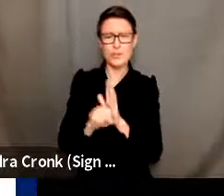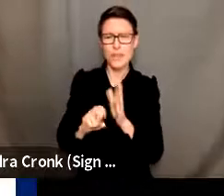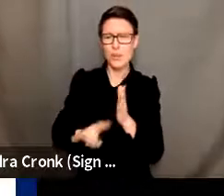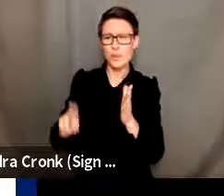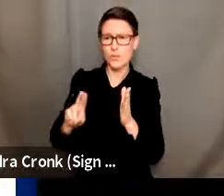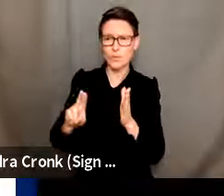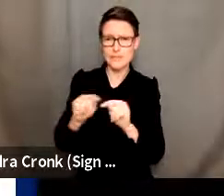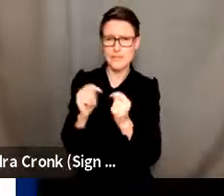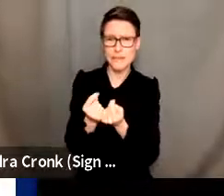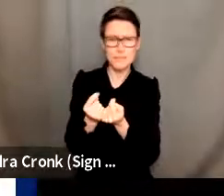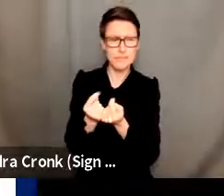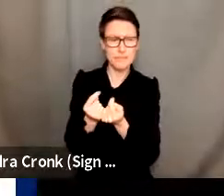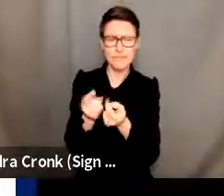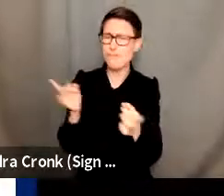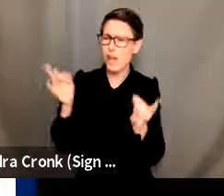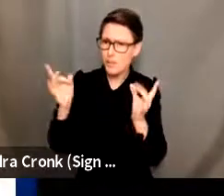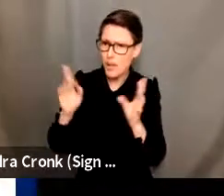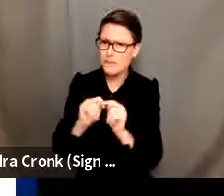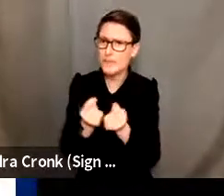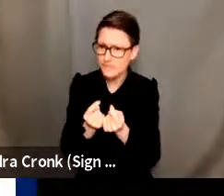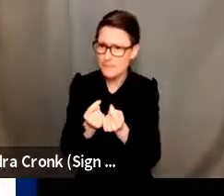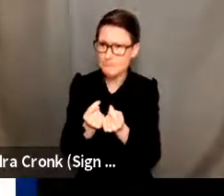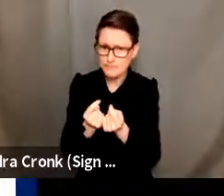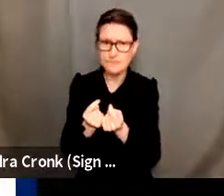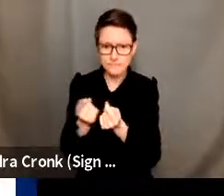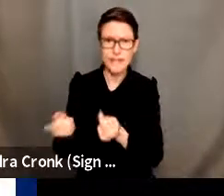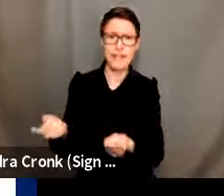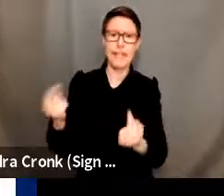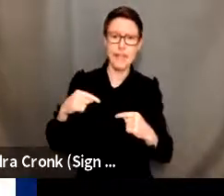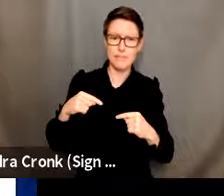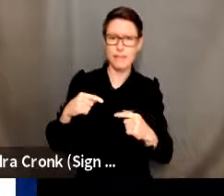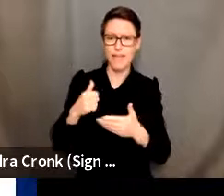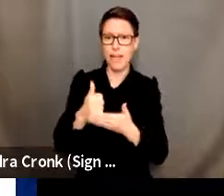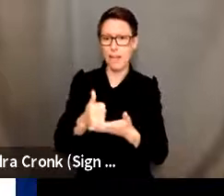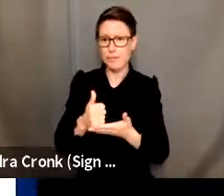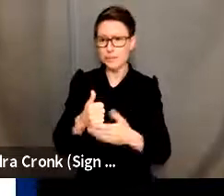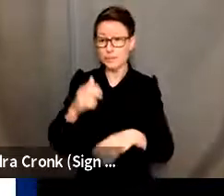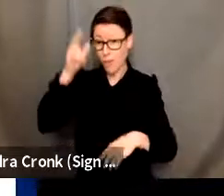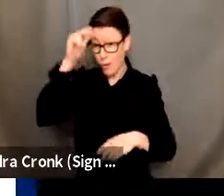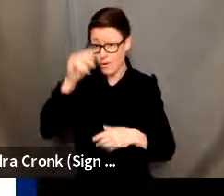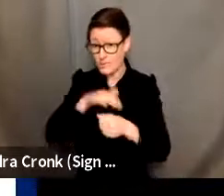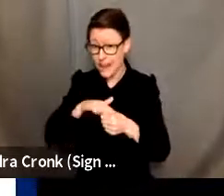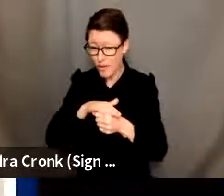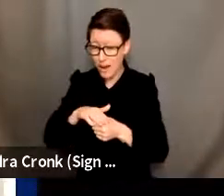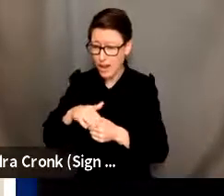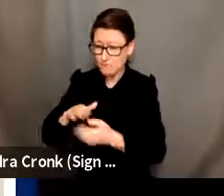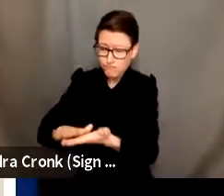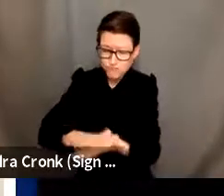the volleyball teams came and helped us with cleaning up around the stables in the horse area.